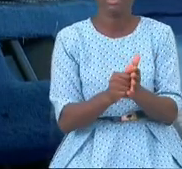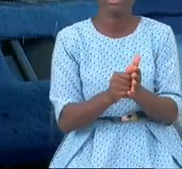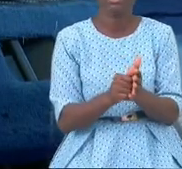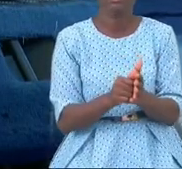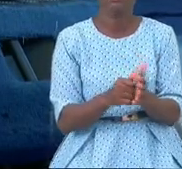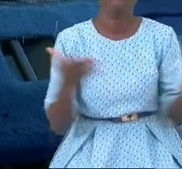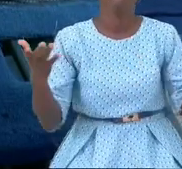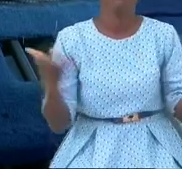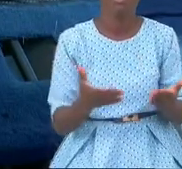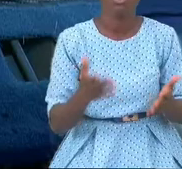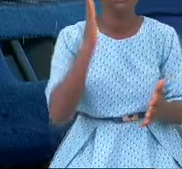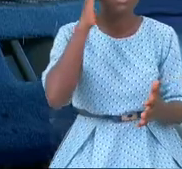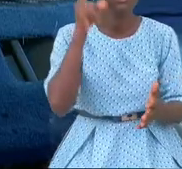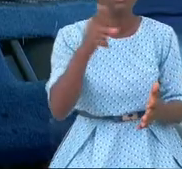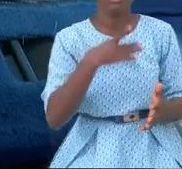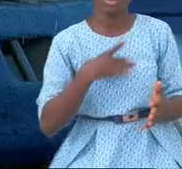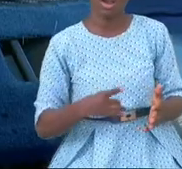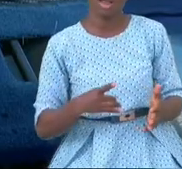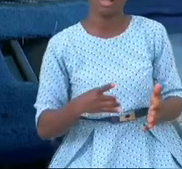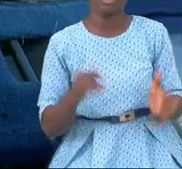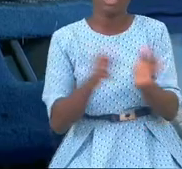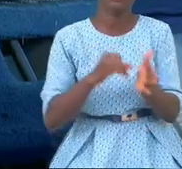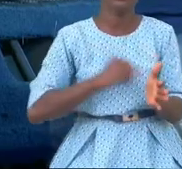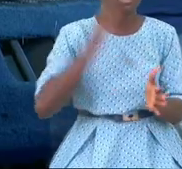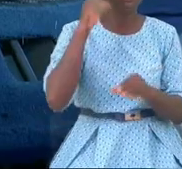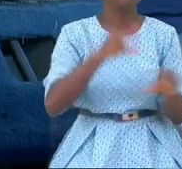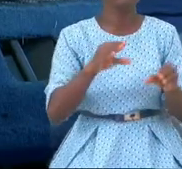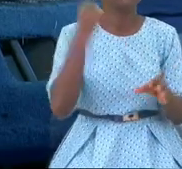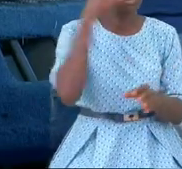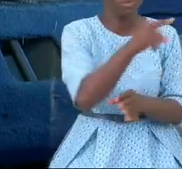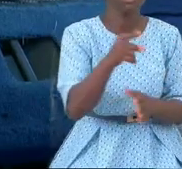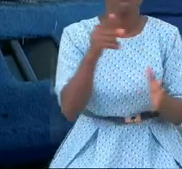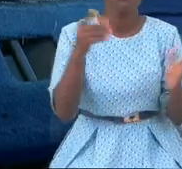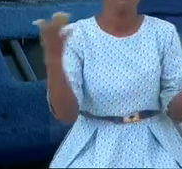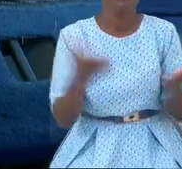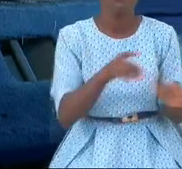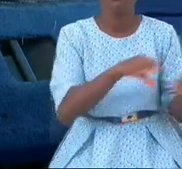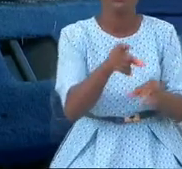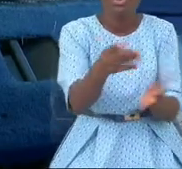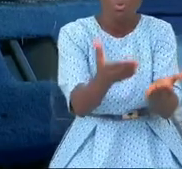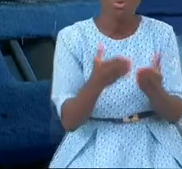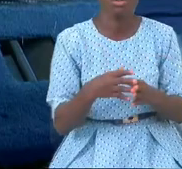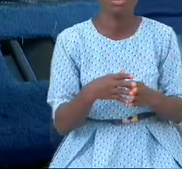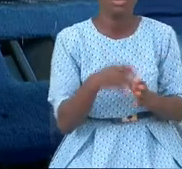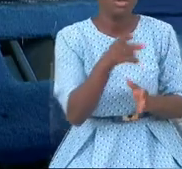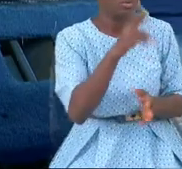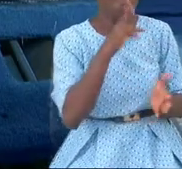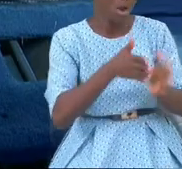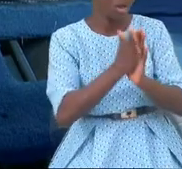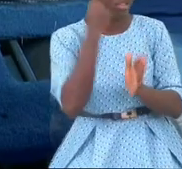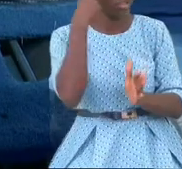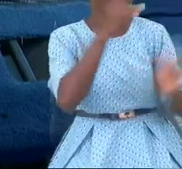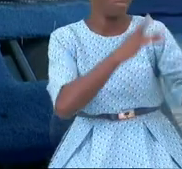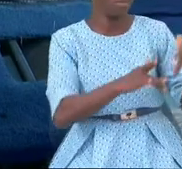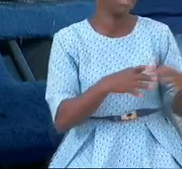mercy. Mercy is broad. Mercy is wide. There's mercy for your spirit. There's mercy for your soul.